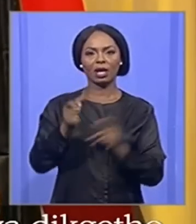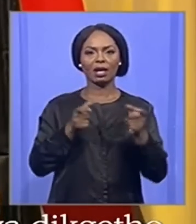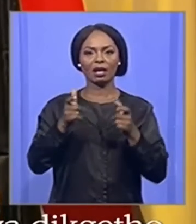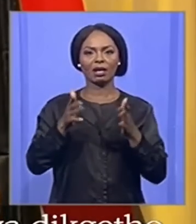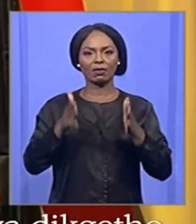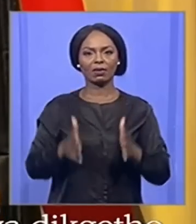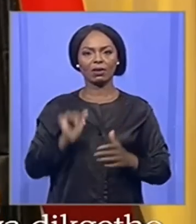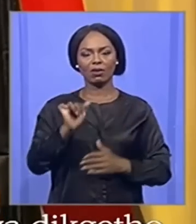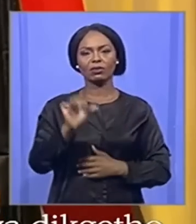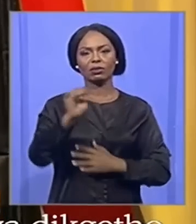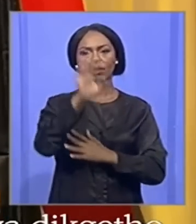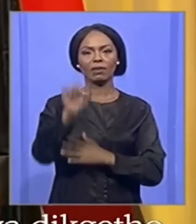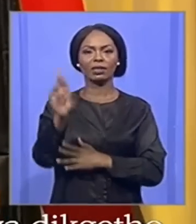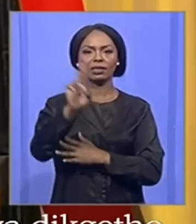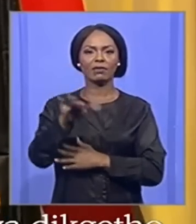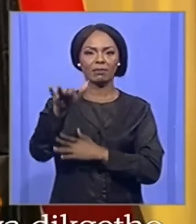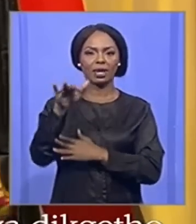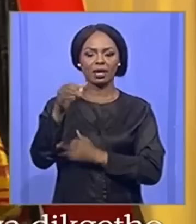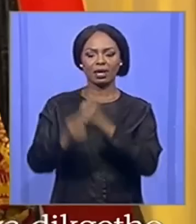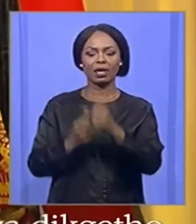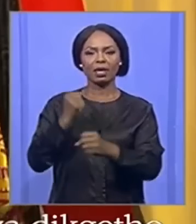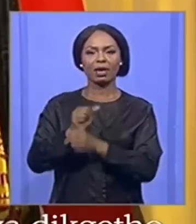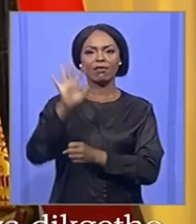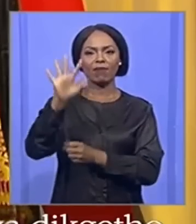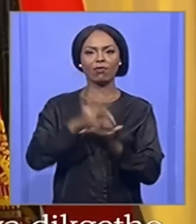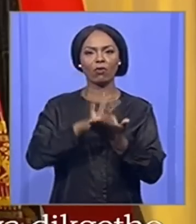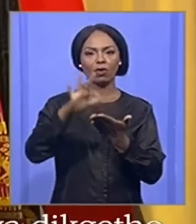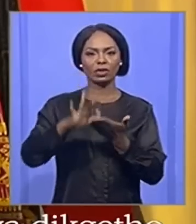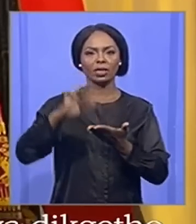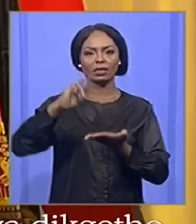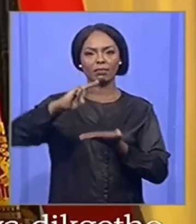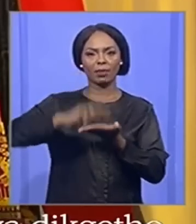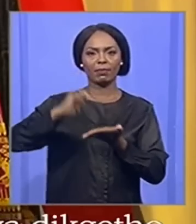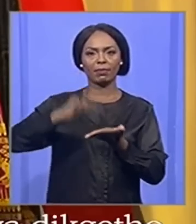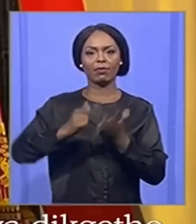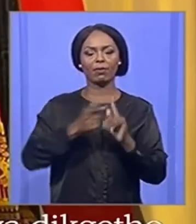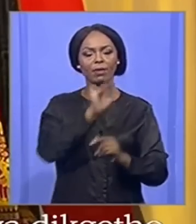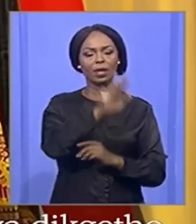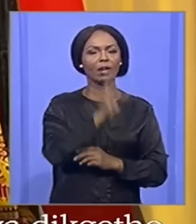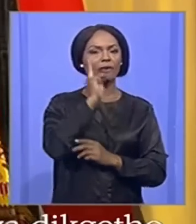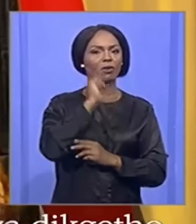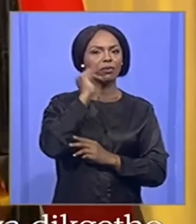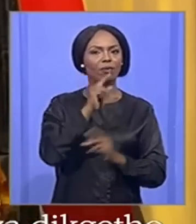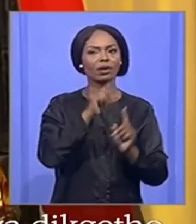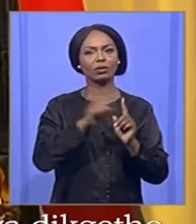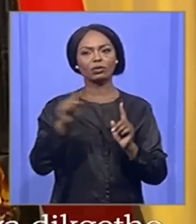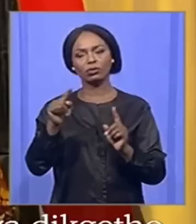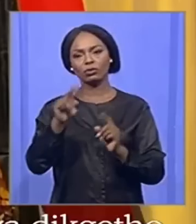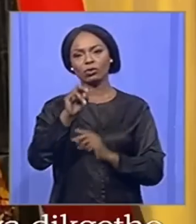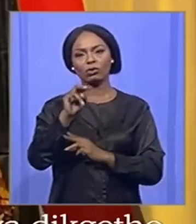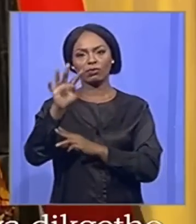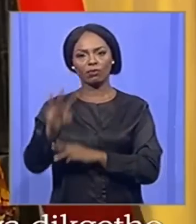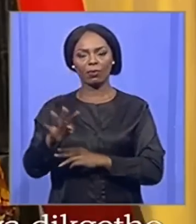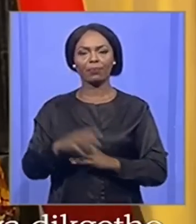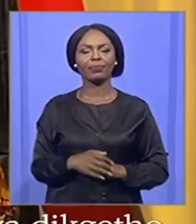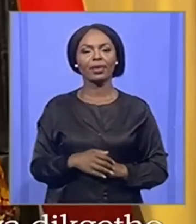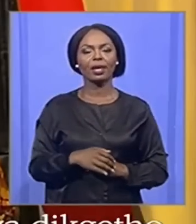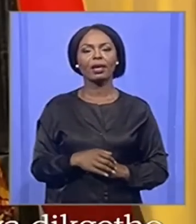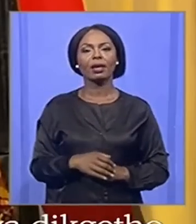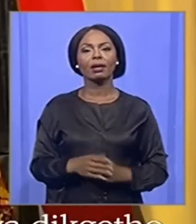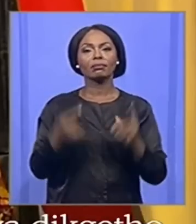Reserve Bank for a period of 5 years with effect from the 9th of November 2024. The reappointment of